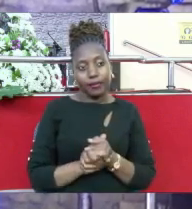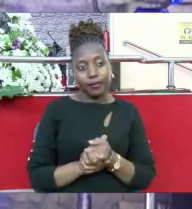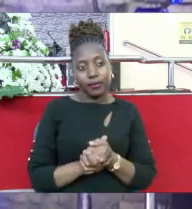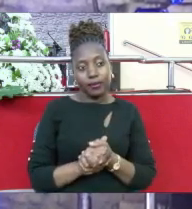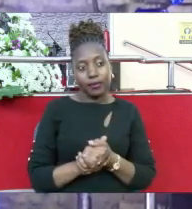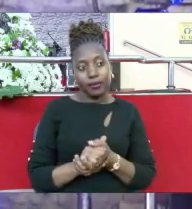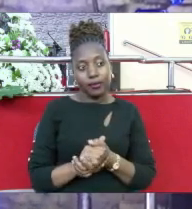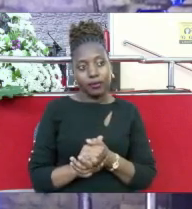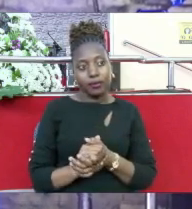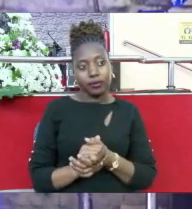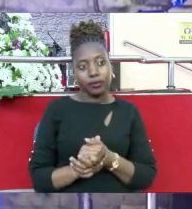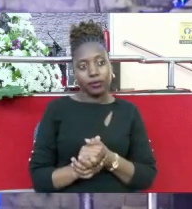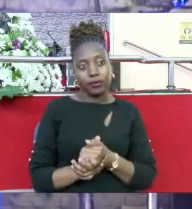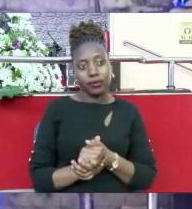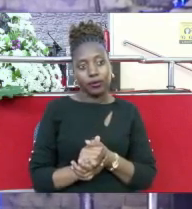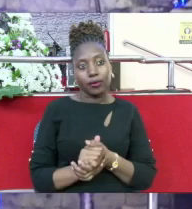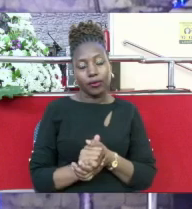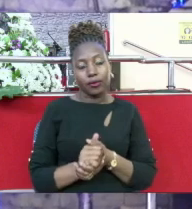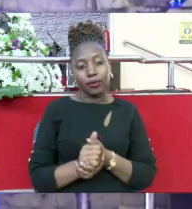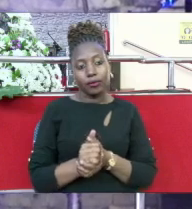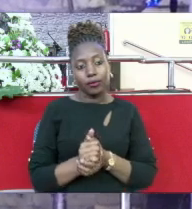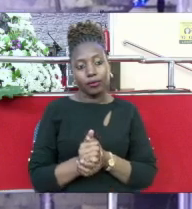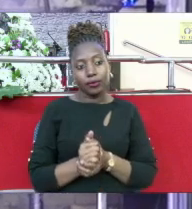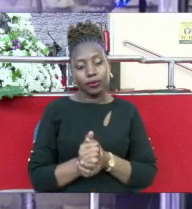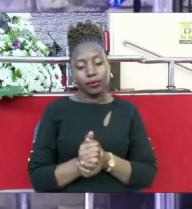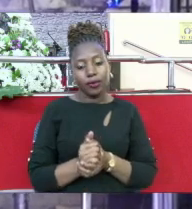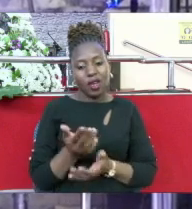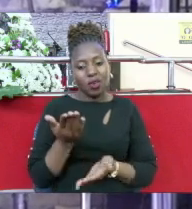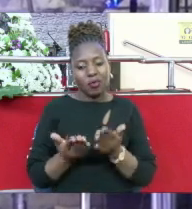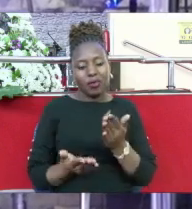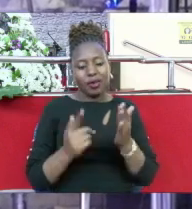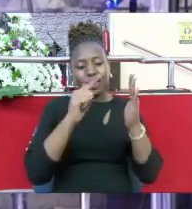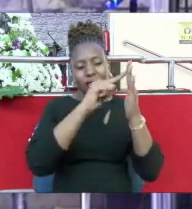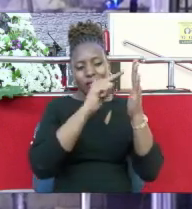nyakati. Or maybe I can just list them.